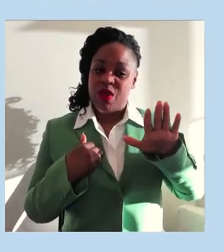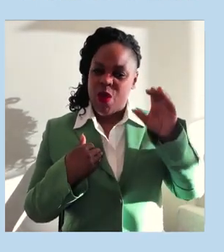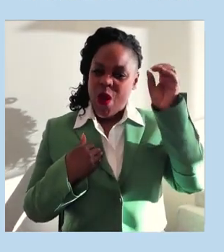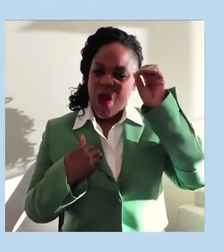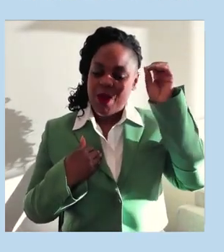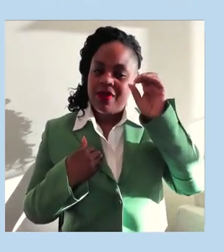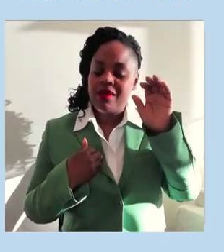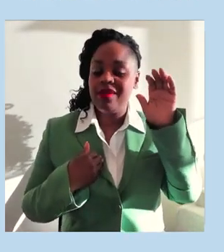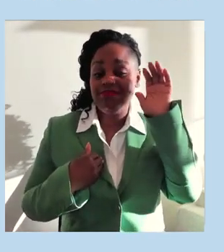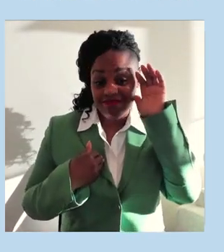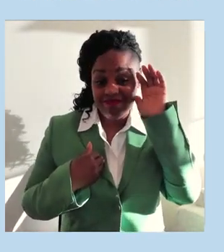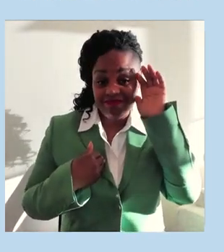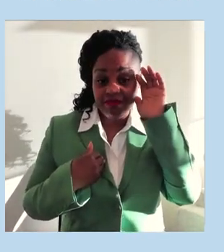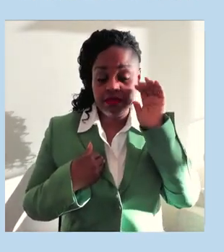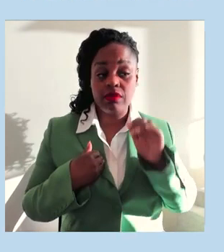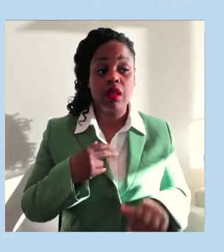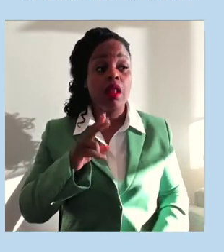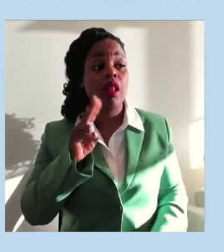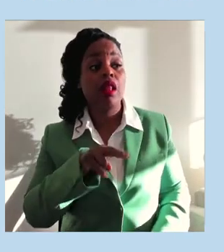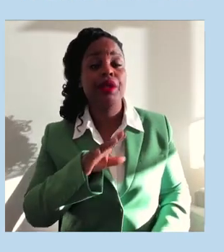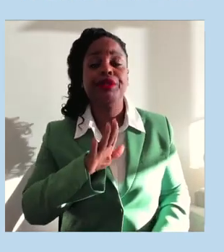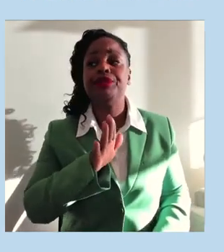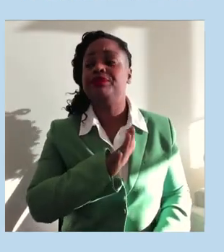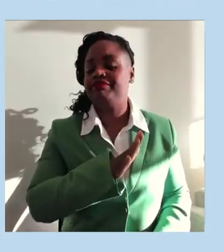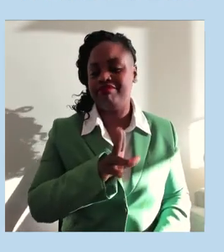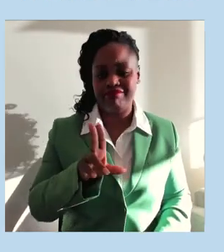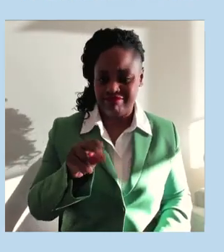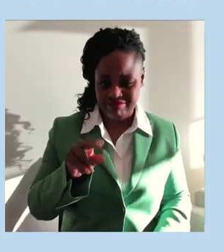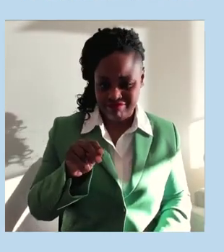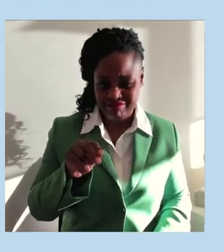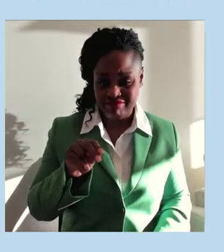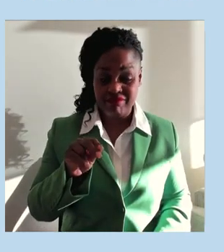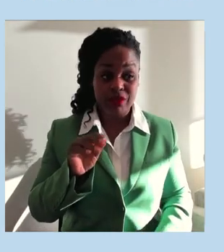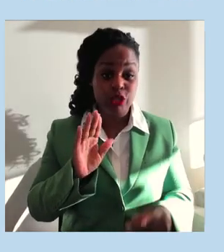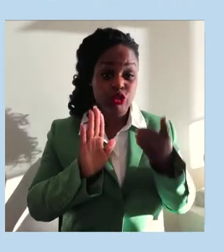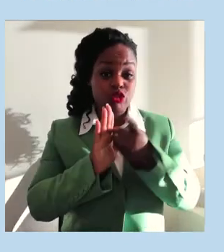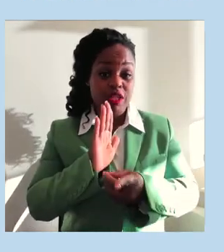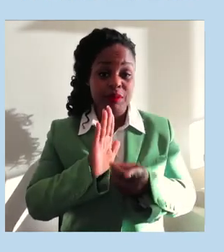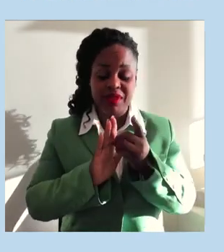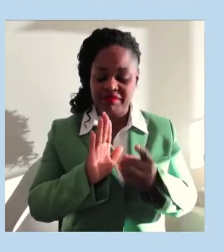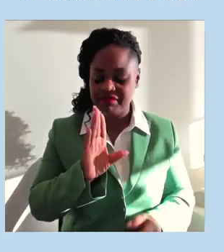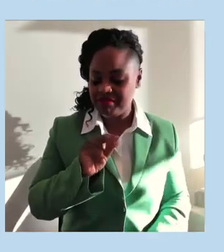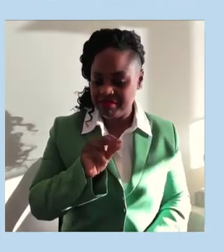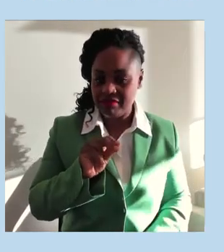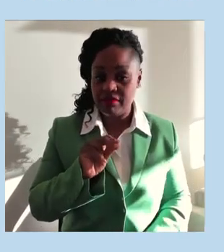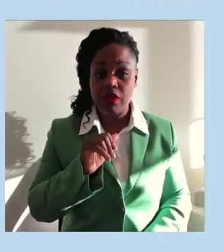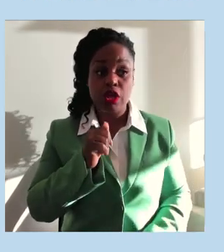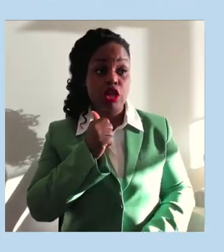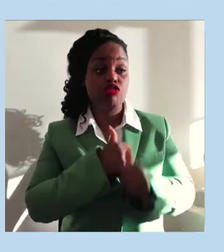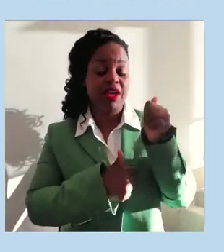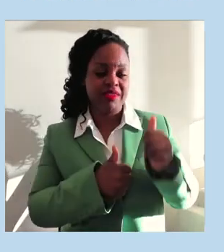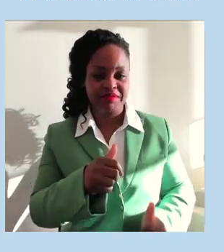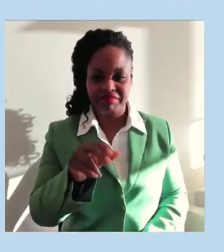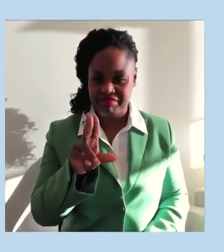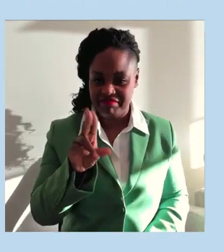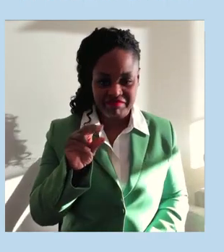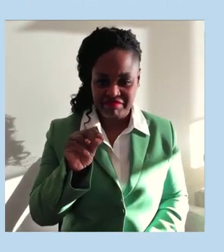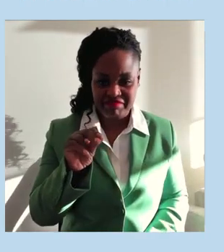of violence. Young women should be involved in all stages and levels of program policy